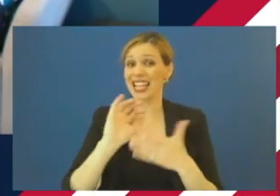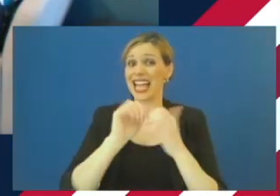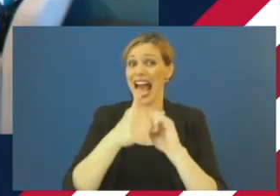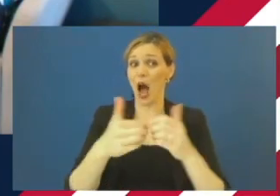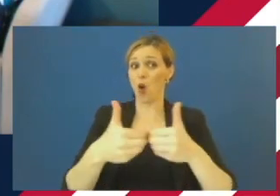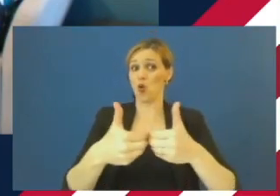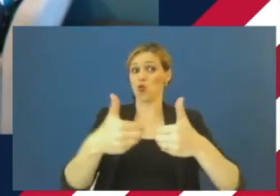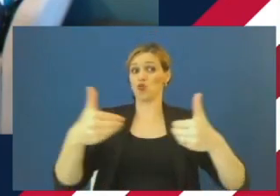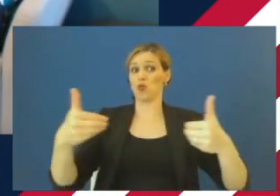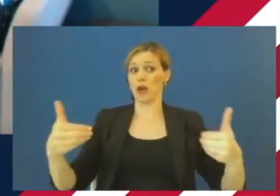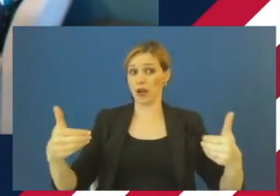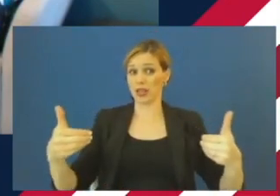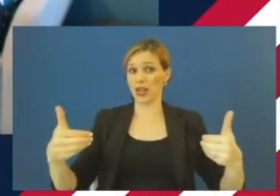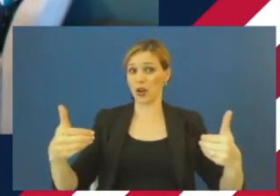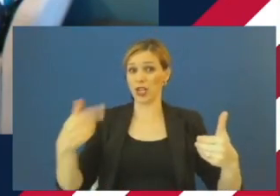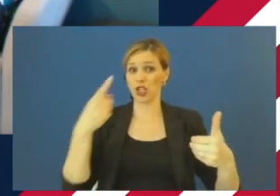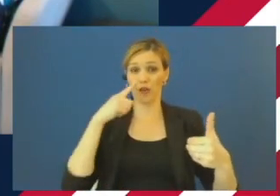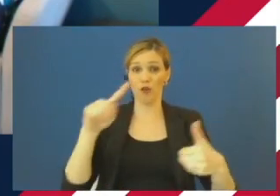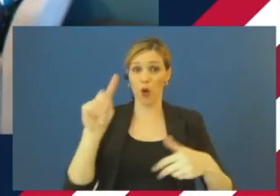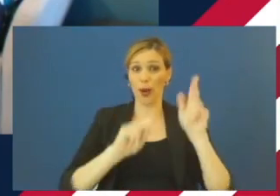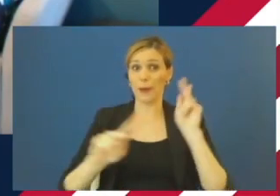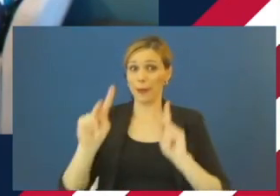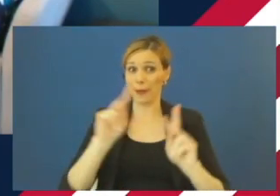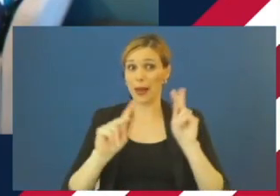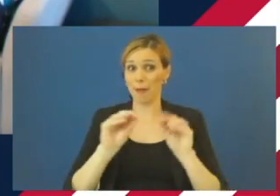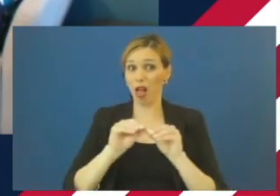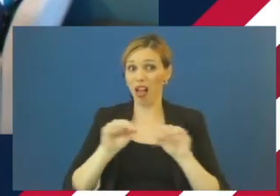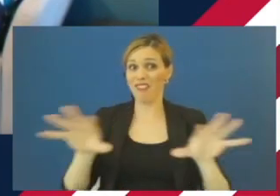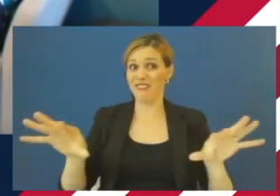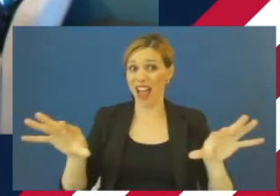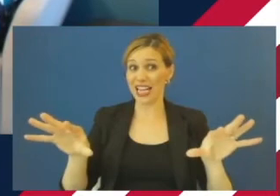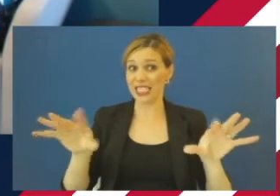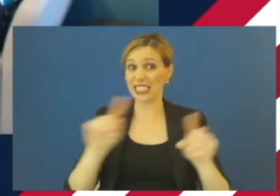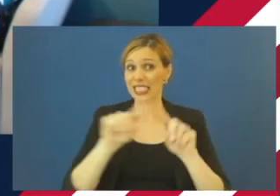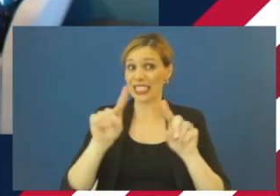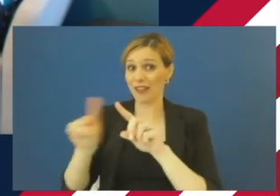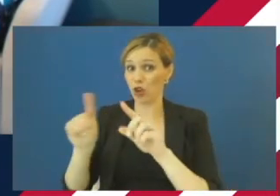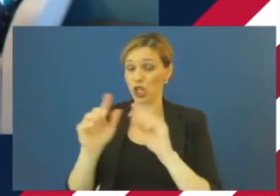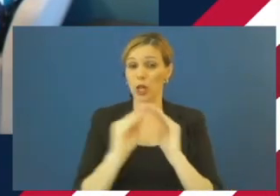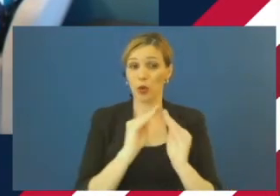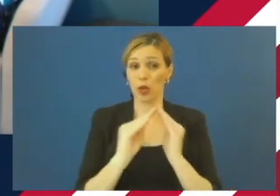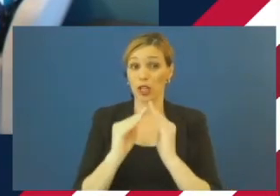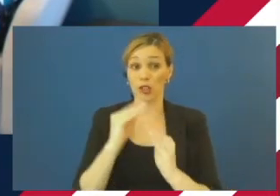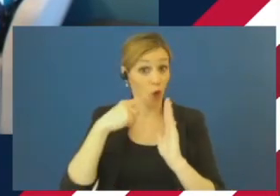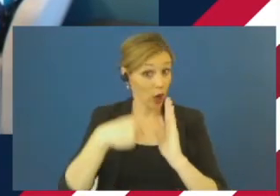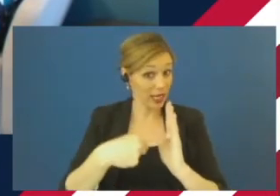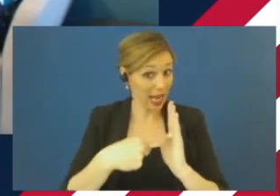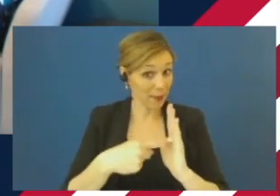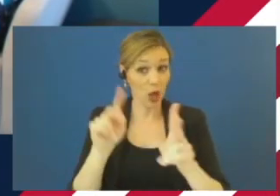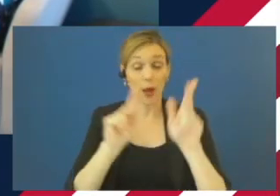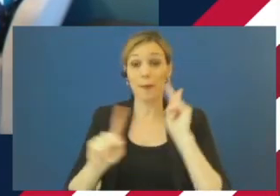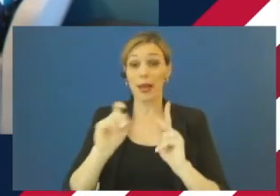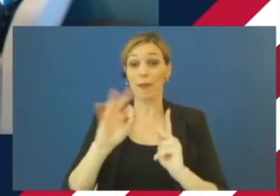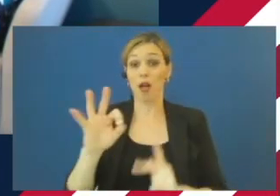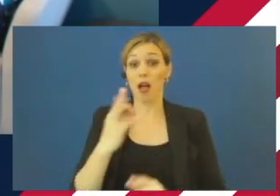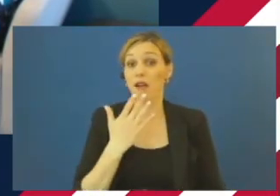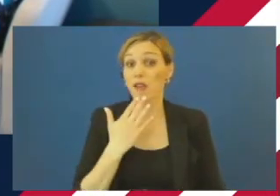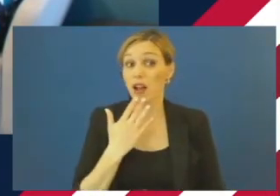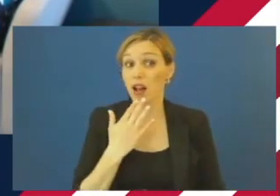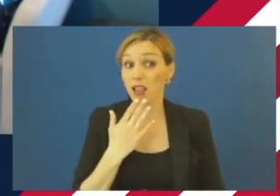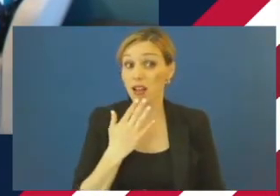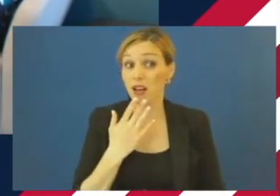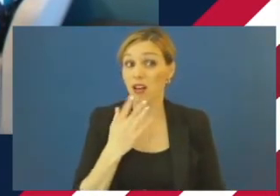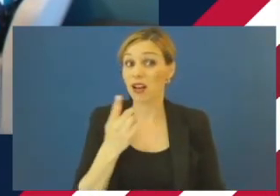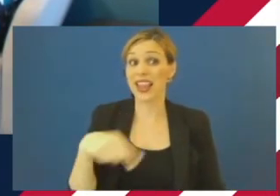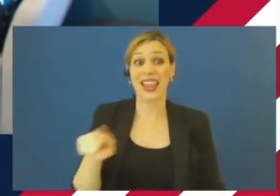and communities. So for example, people of color are less likely to live in a neighborhood where there is a full